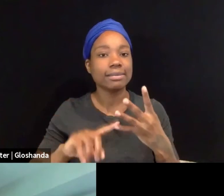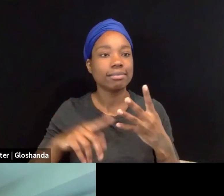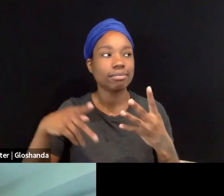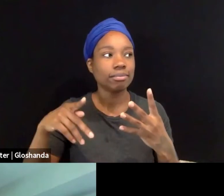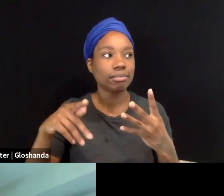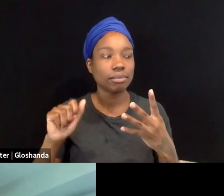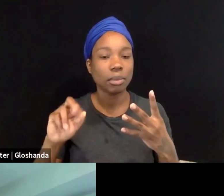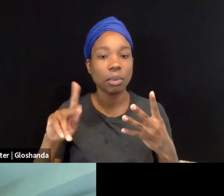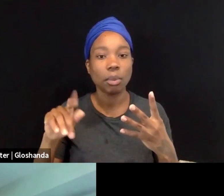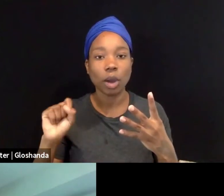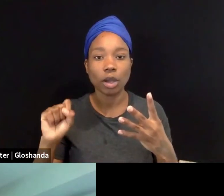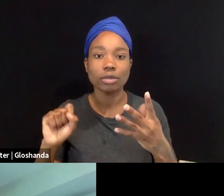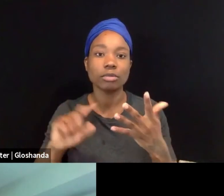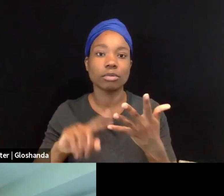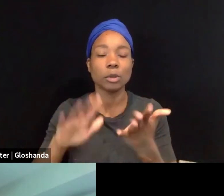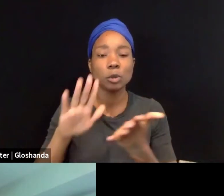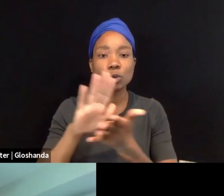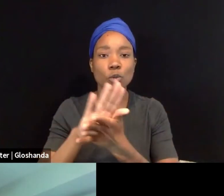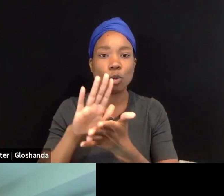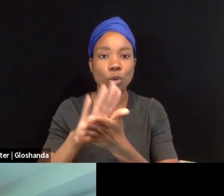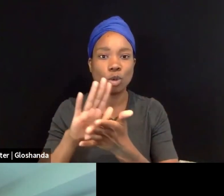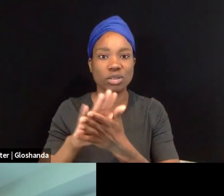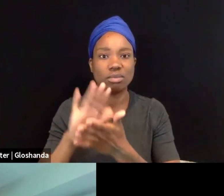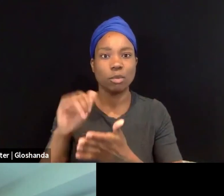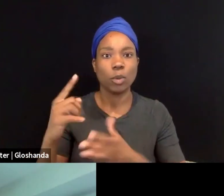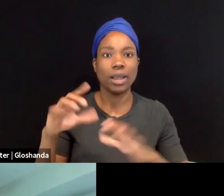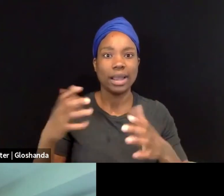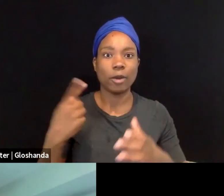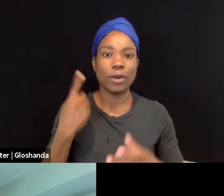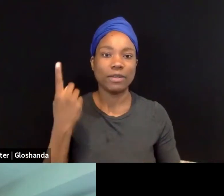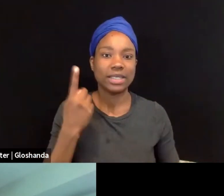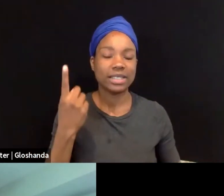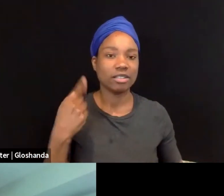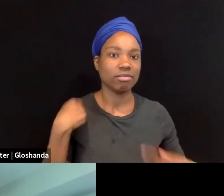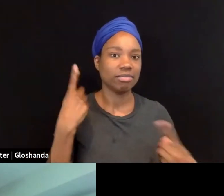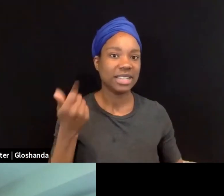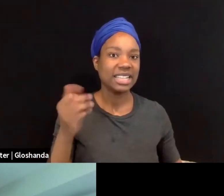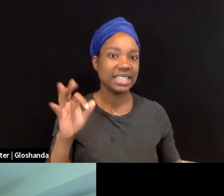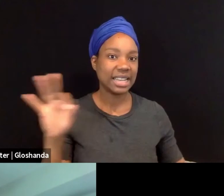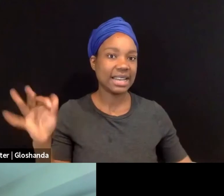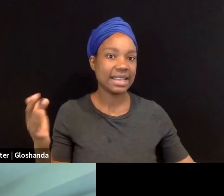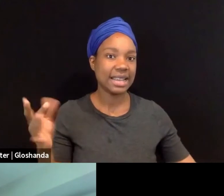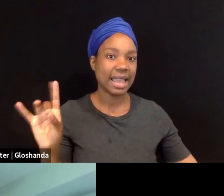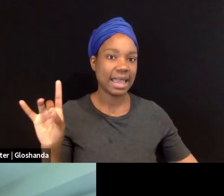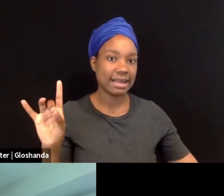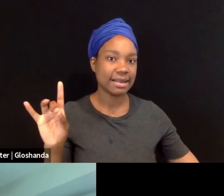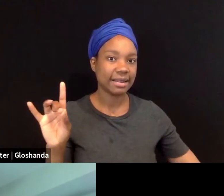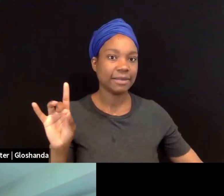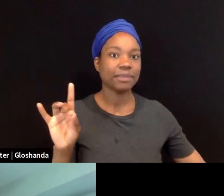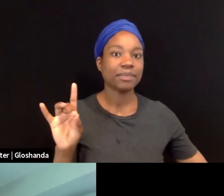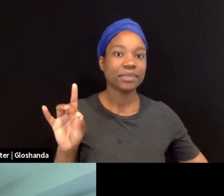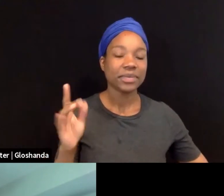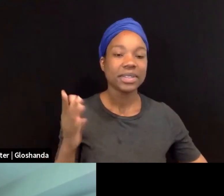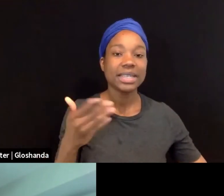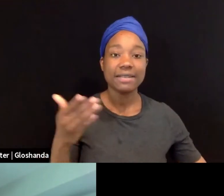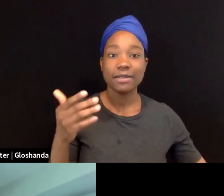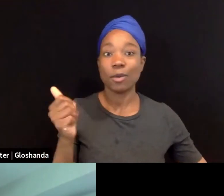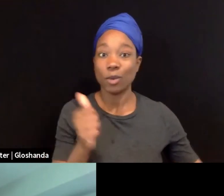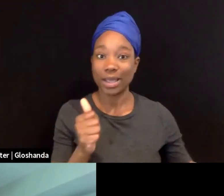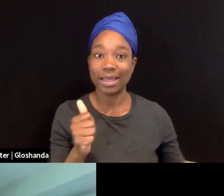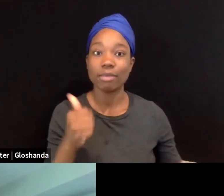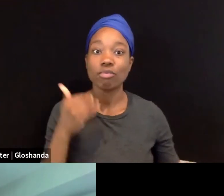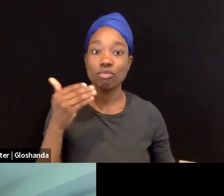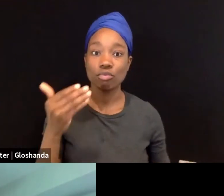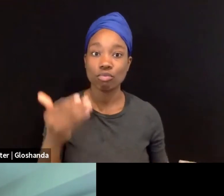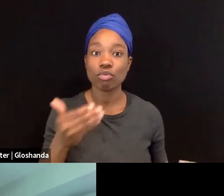been a category we've looked at since the beginning in 1998. But you see, even with some progress,